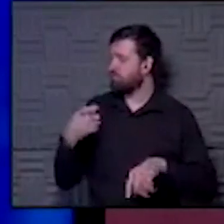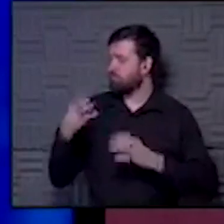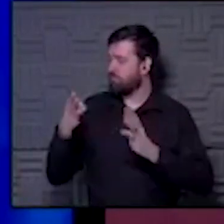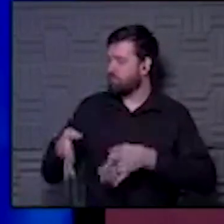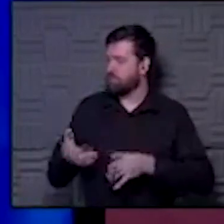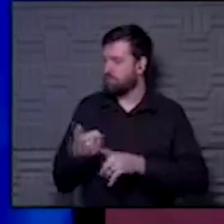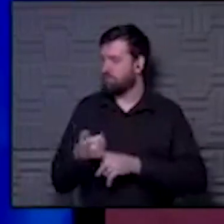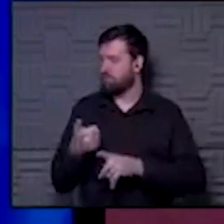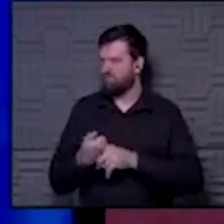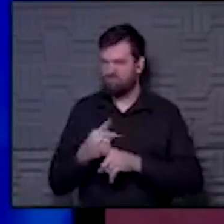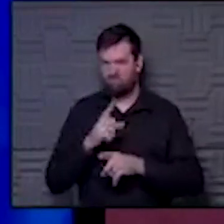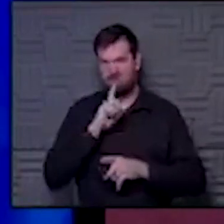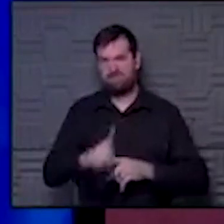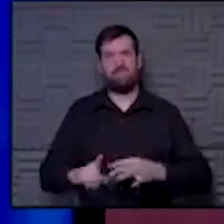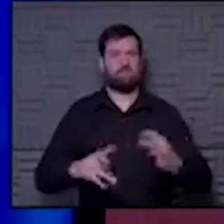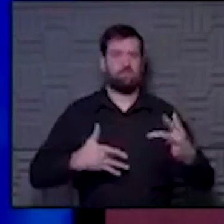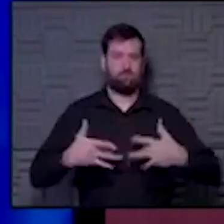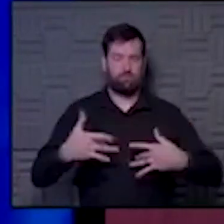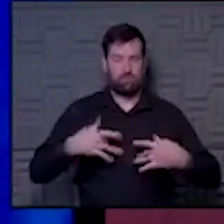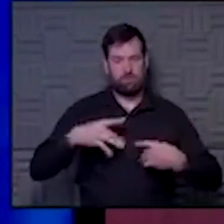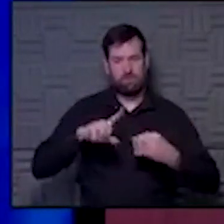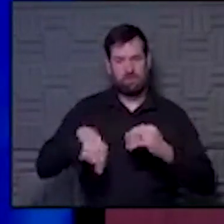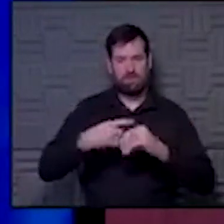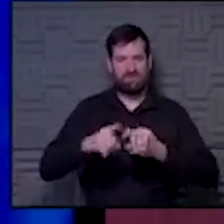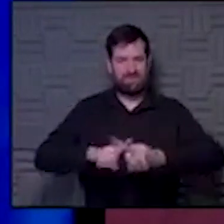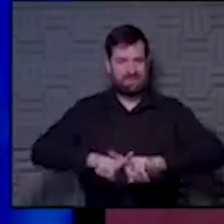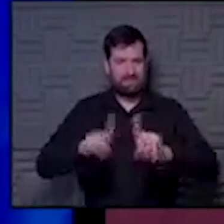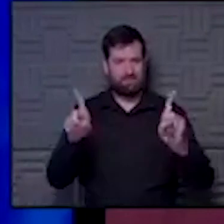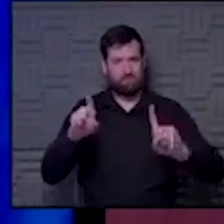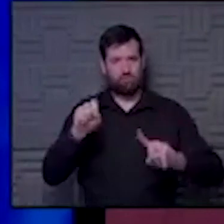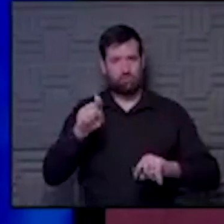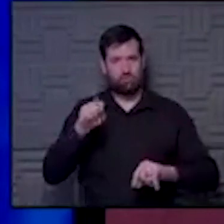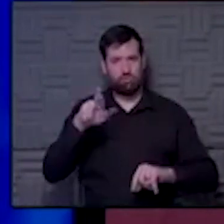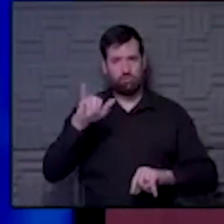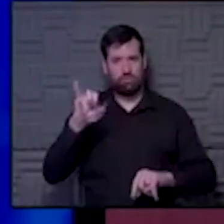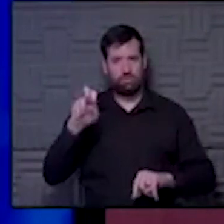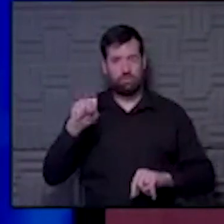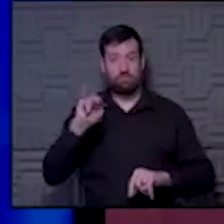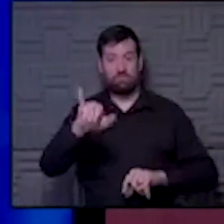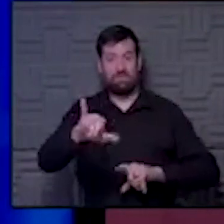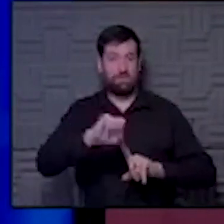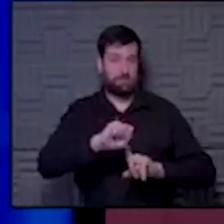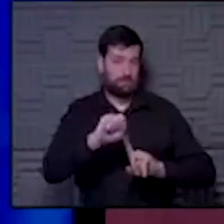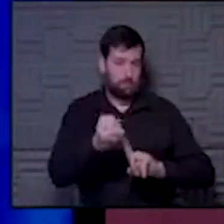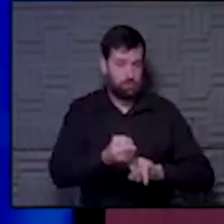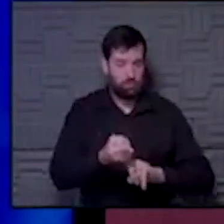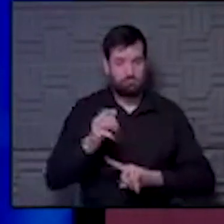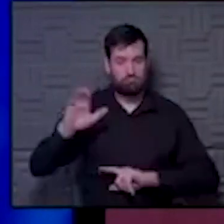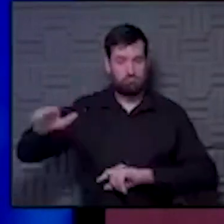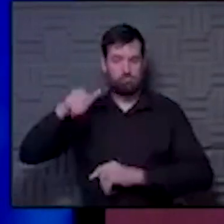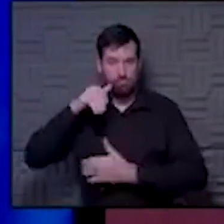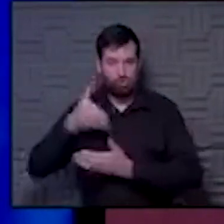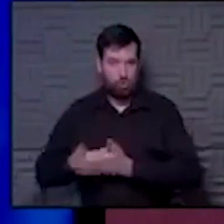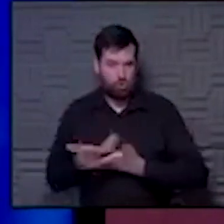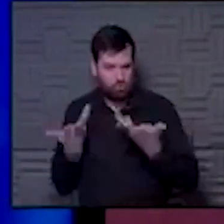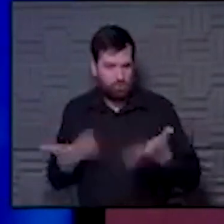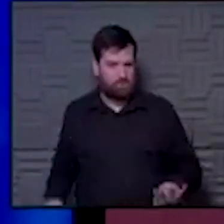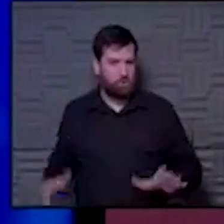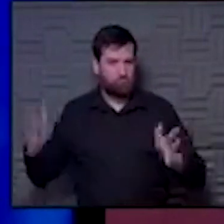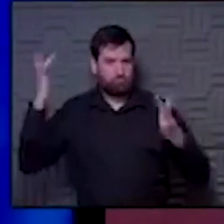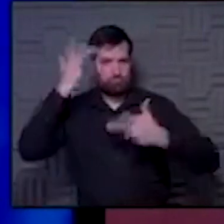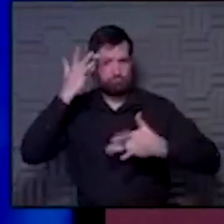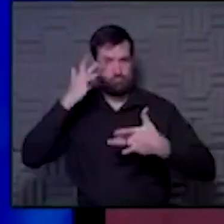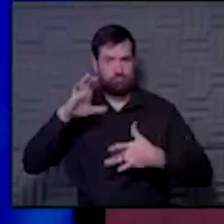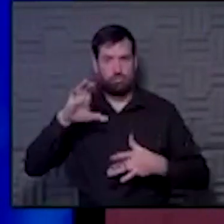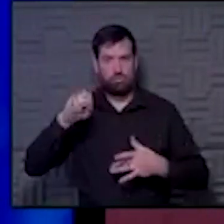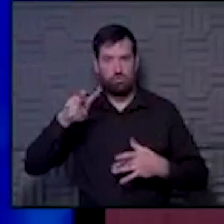who's really concerned still about this different strain. Yeah. And the scenario was that their daughter had COVID. Mm-hmm.